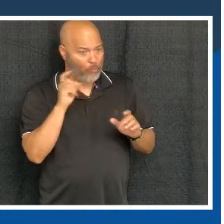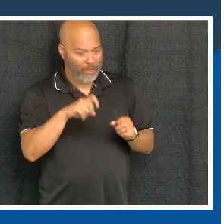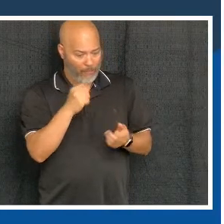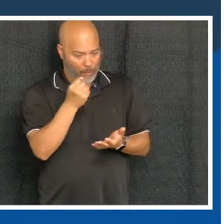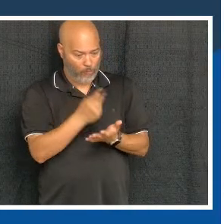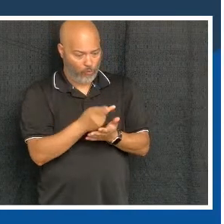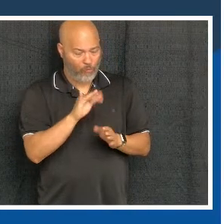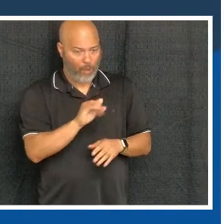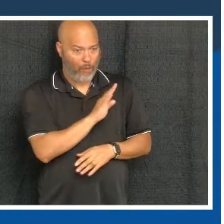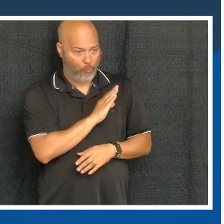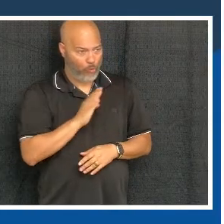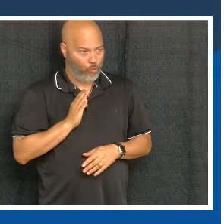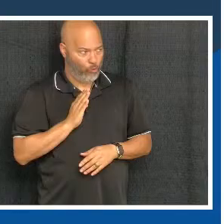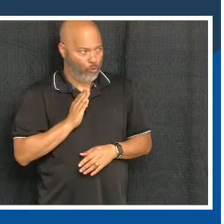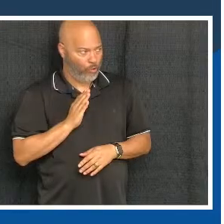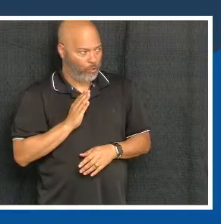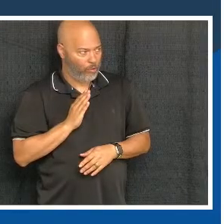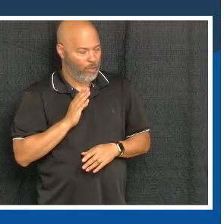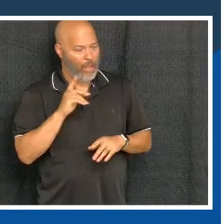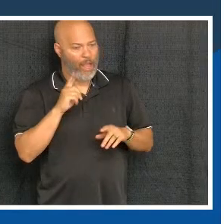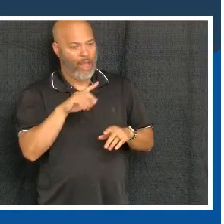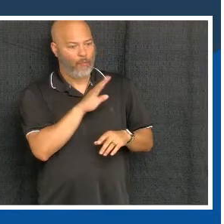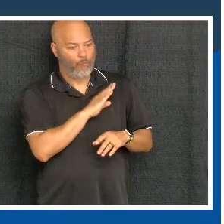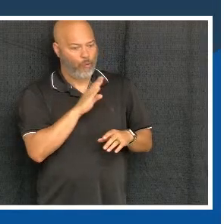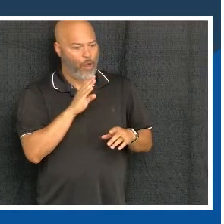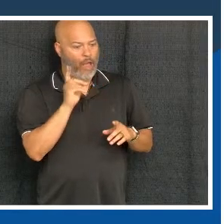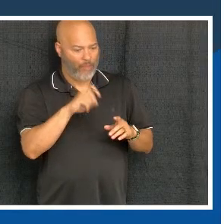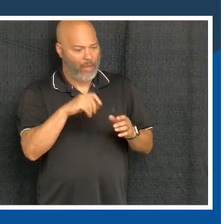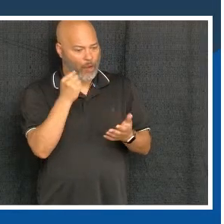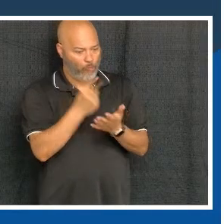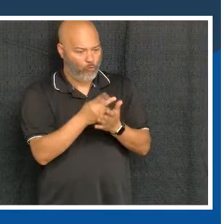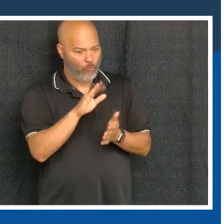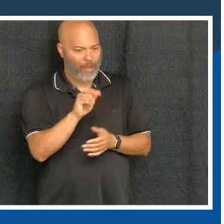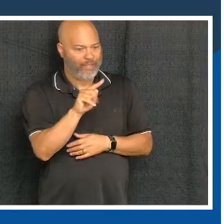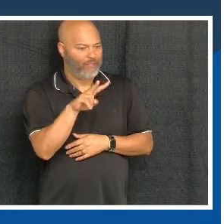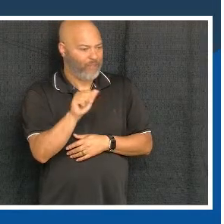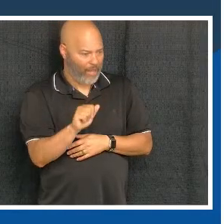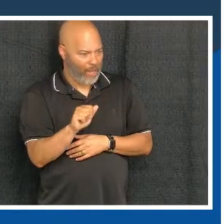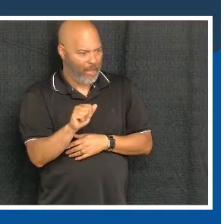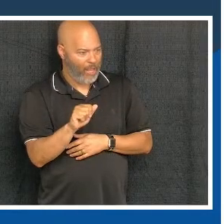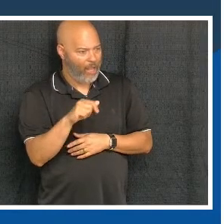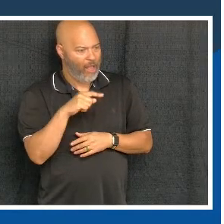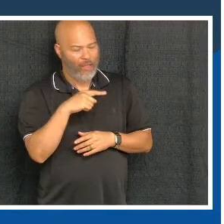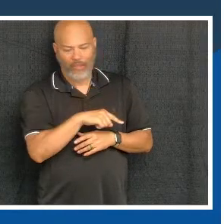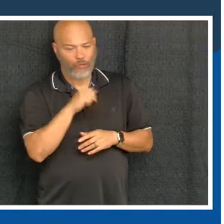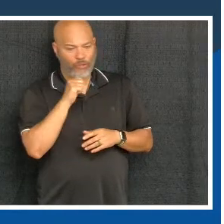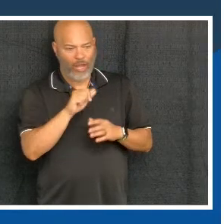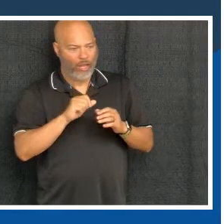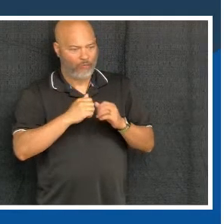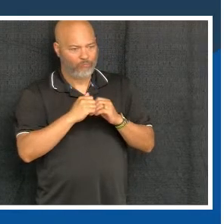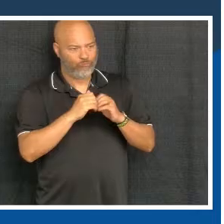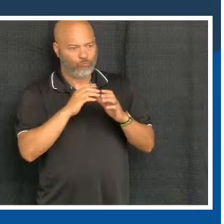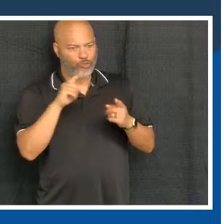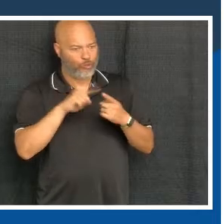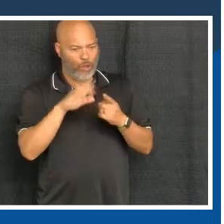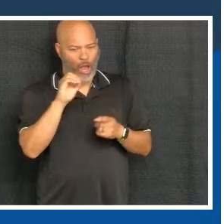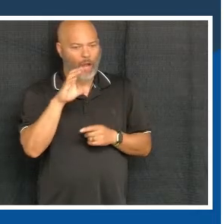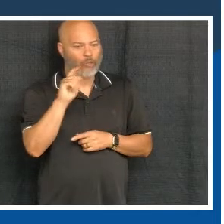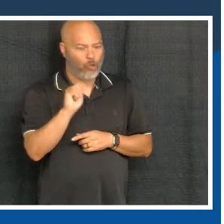by our board and then approval by TVA, which is our regulator. And these would not go into effect until October.